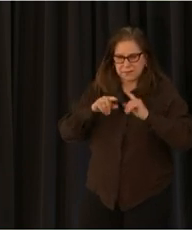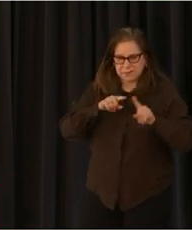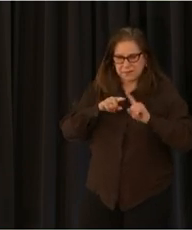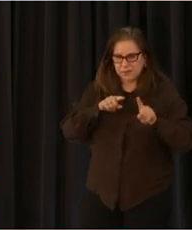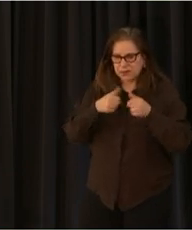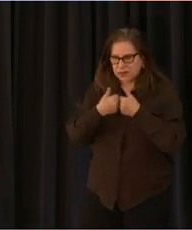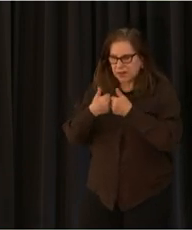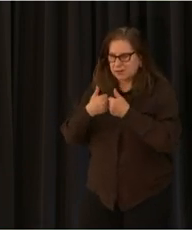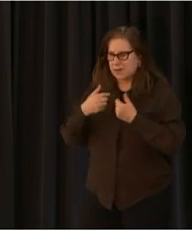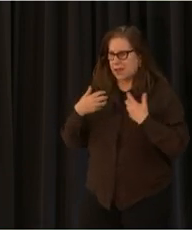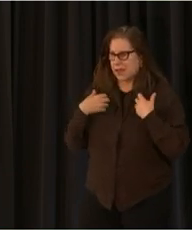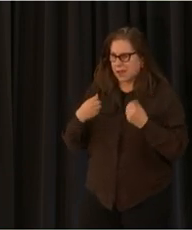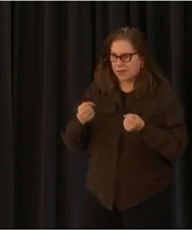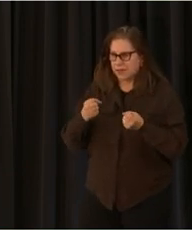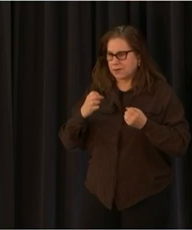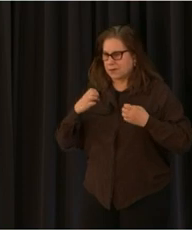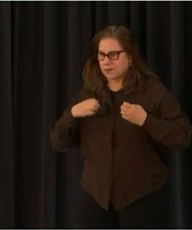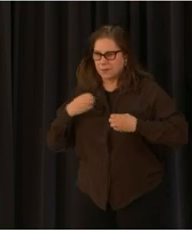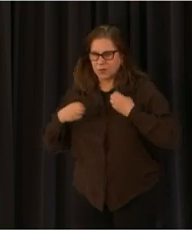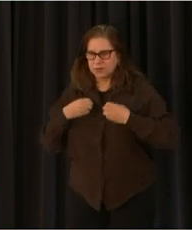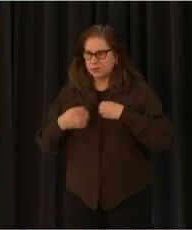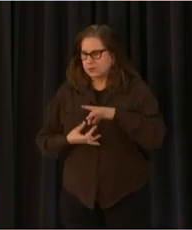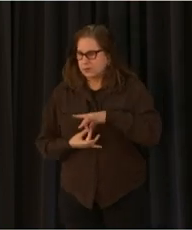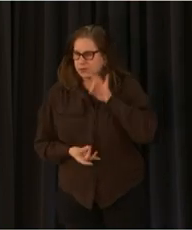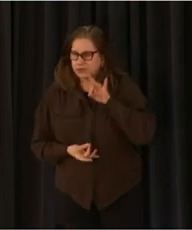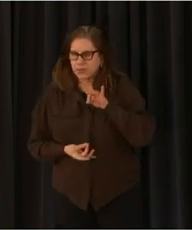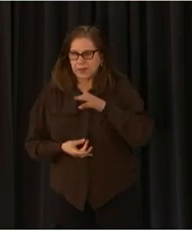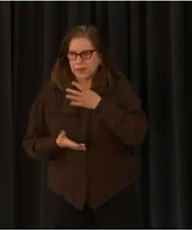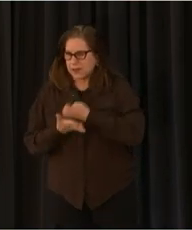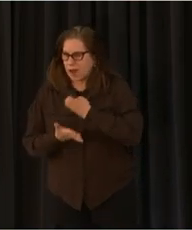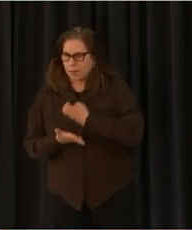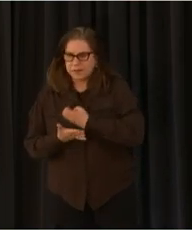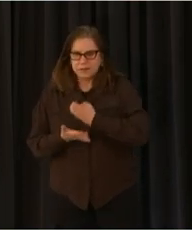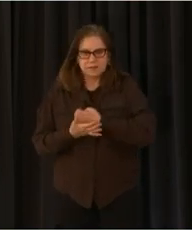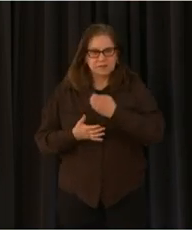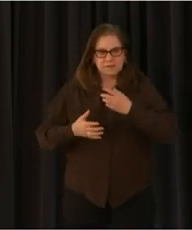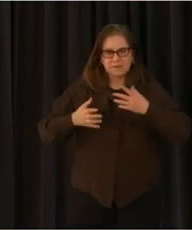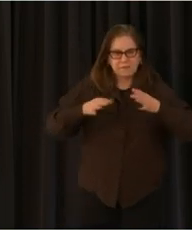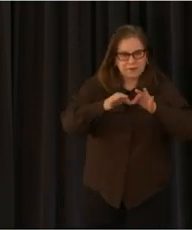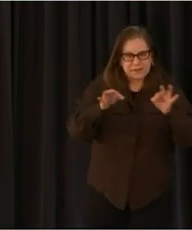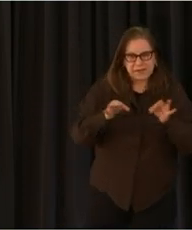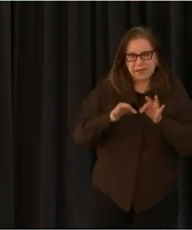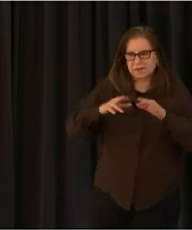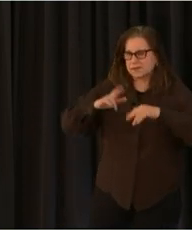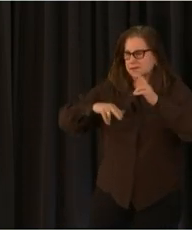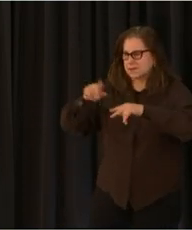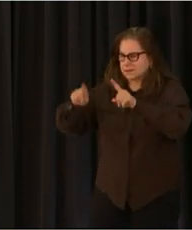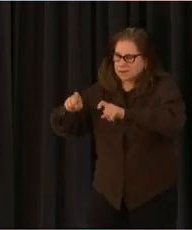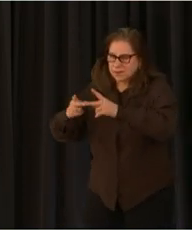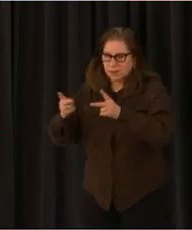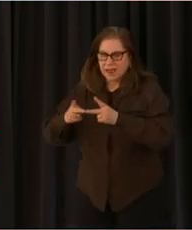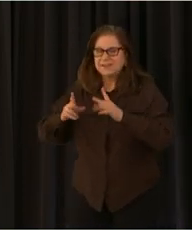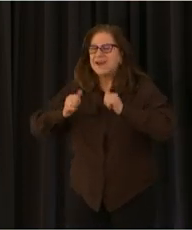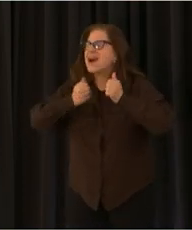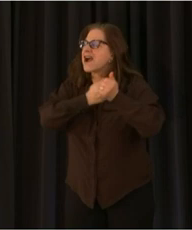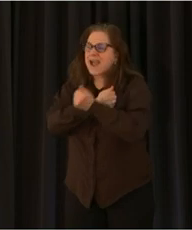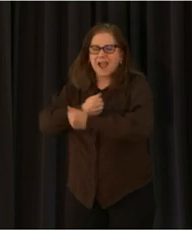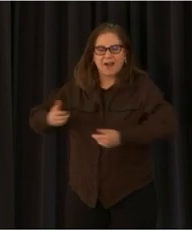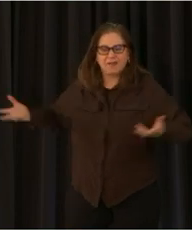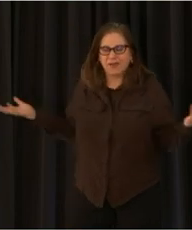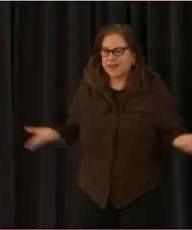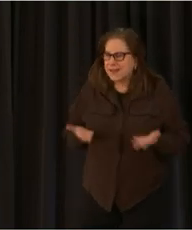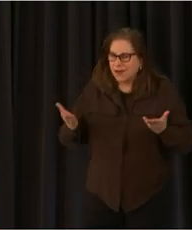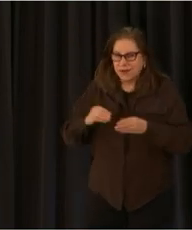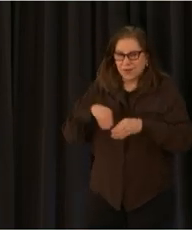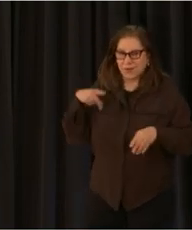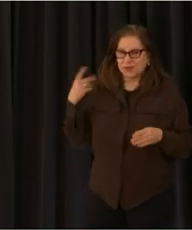health, our emotional health, our mental health, our spiritual health, our financial health during these difficult times. So, our approach again is to